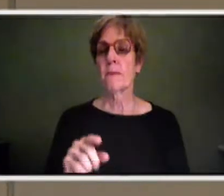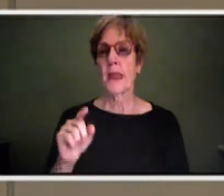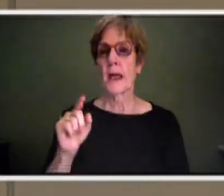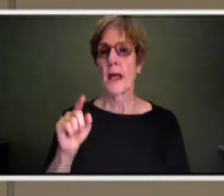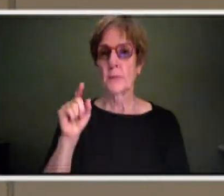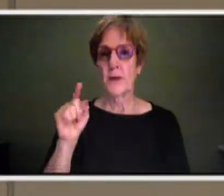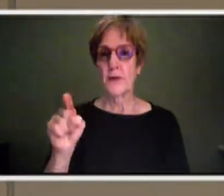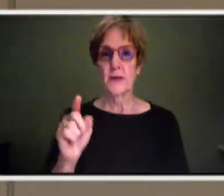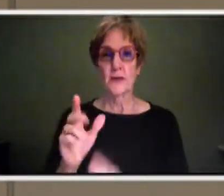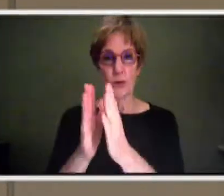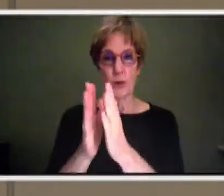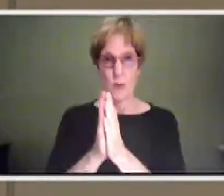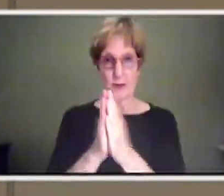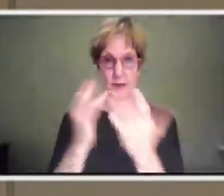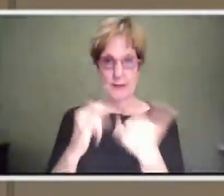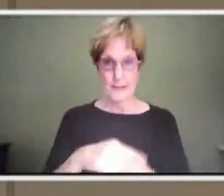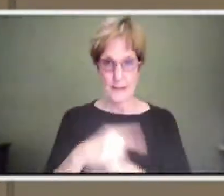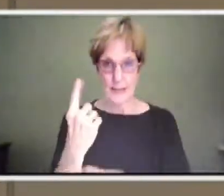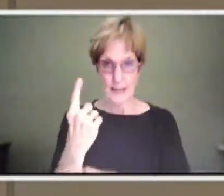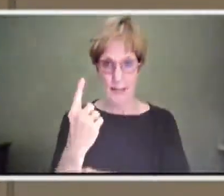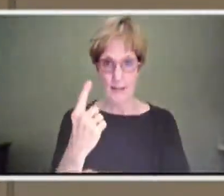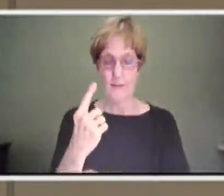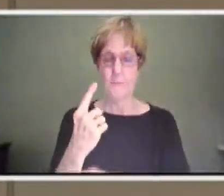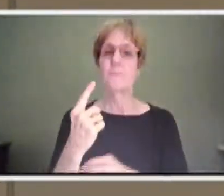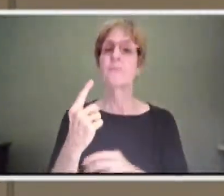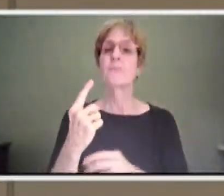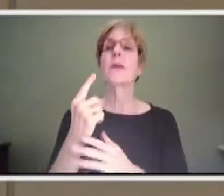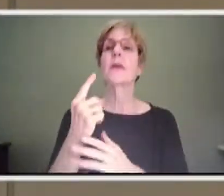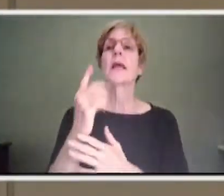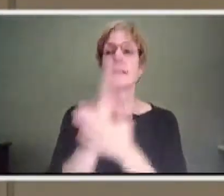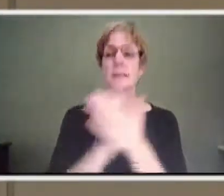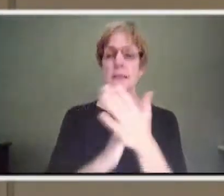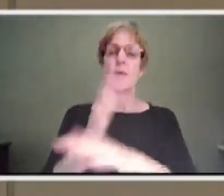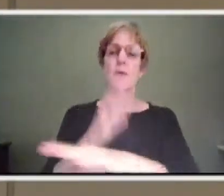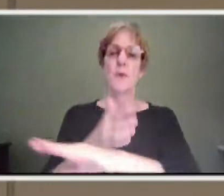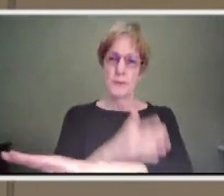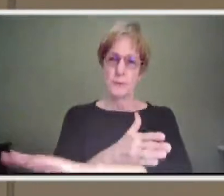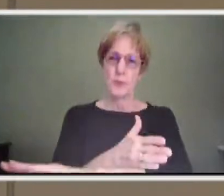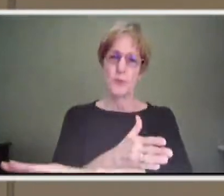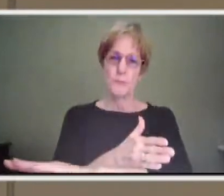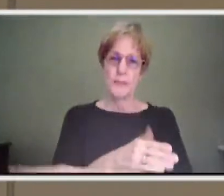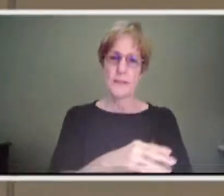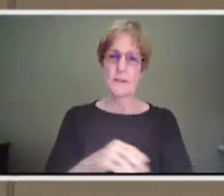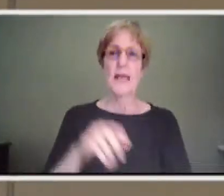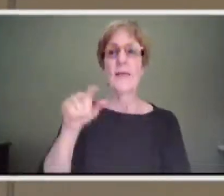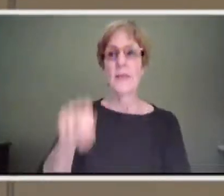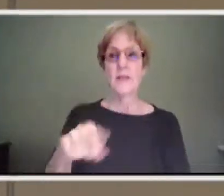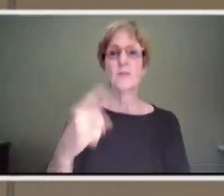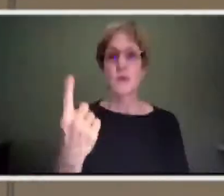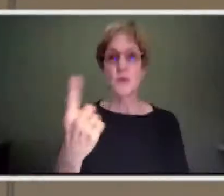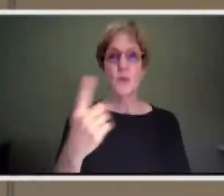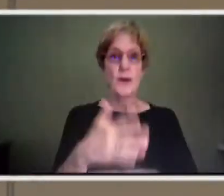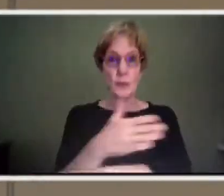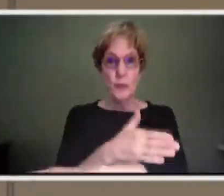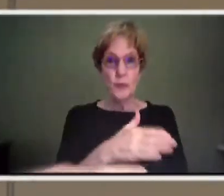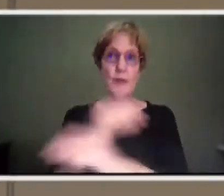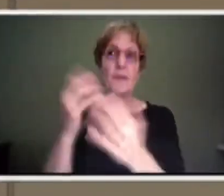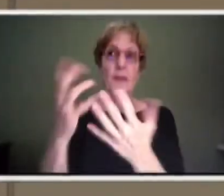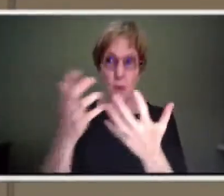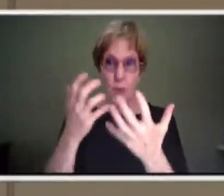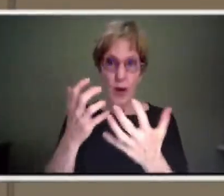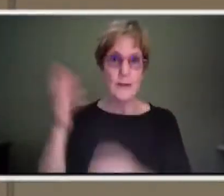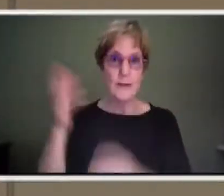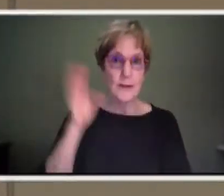petition as a way to get some of those improvements. This was one of those improvements that they wanted, but